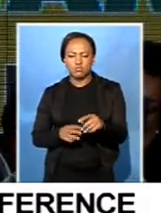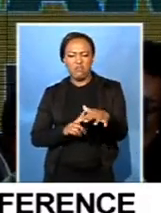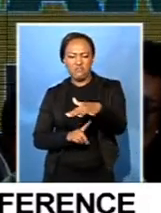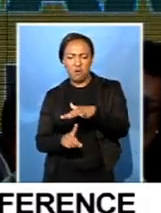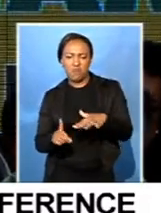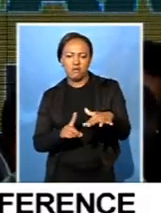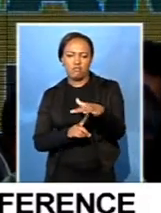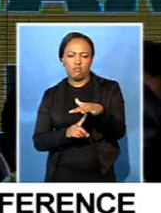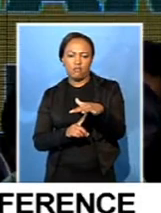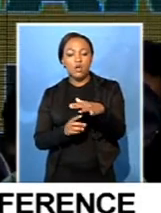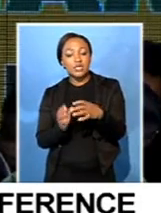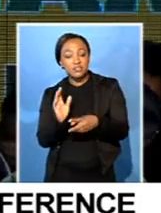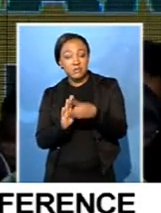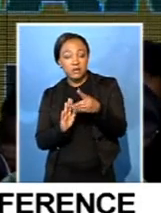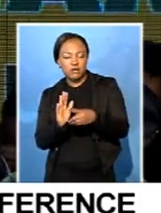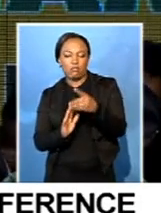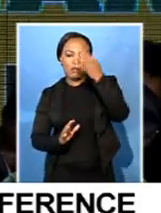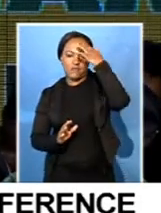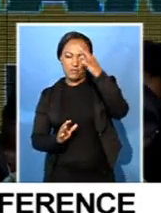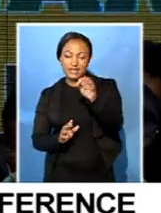state. But